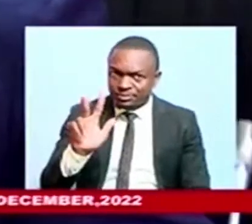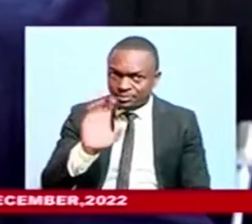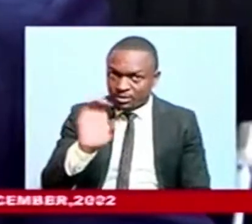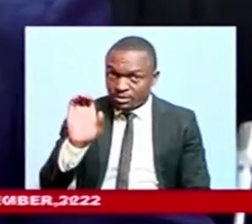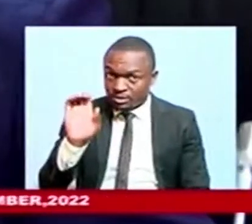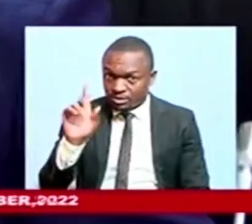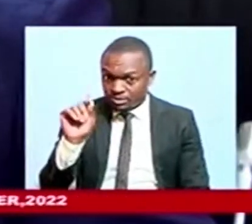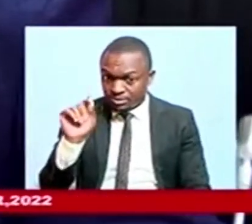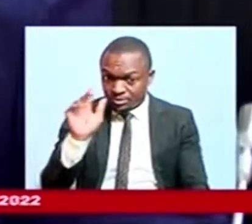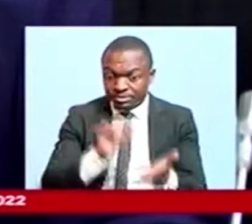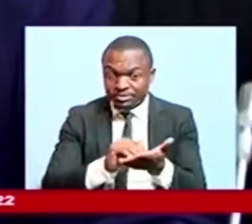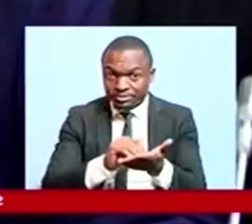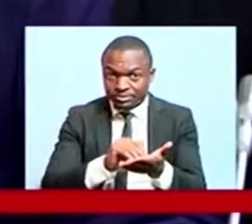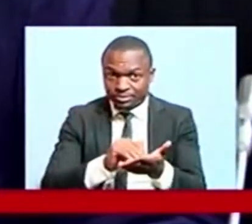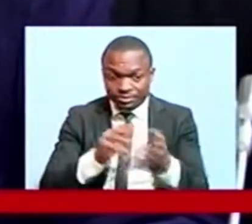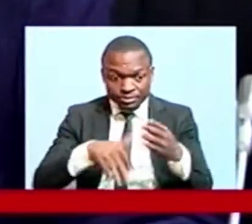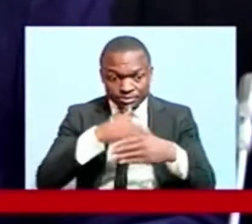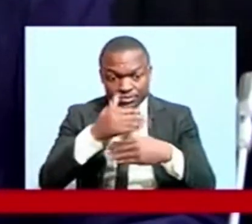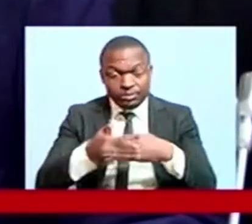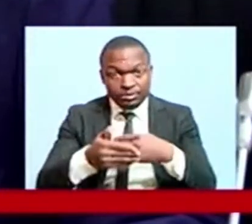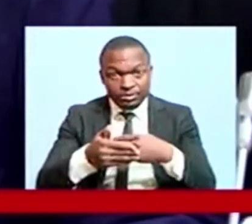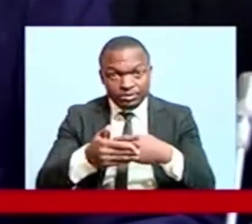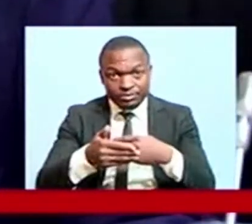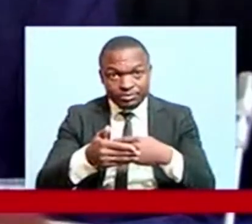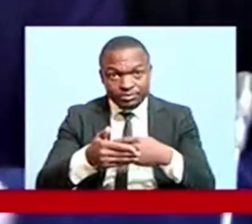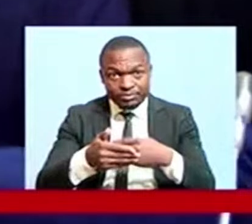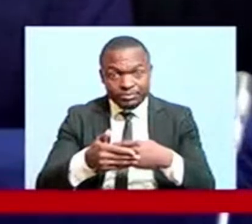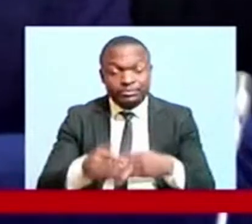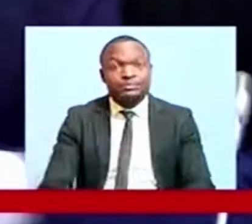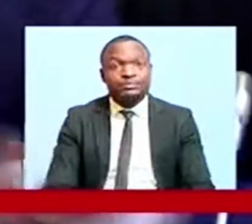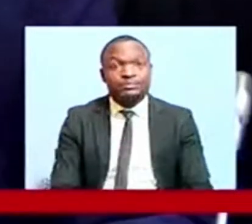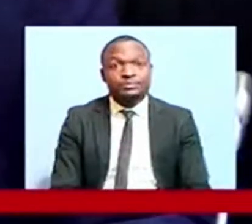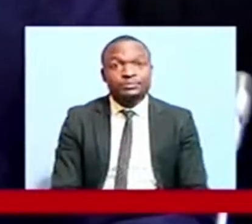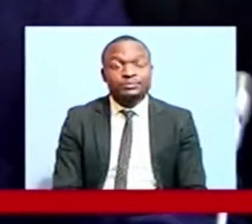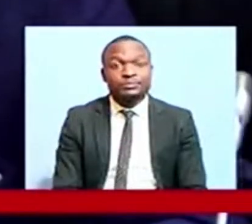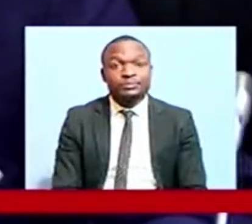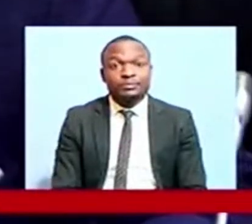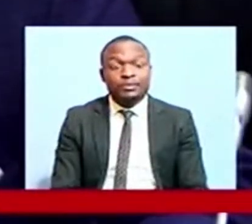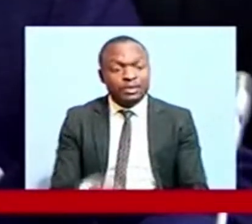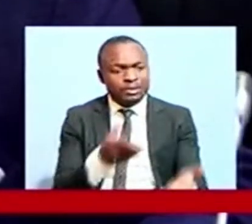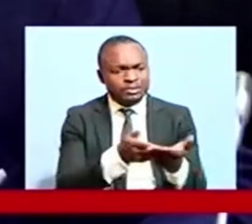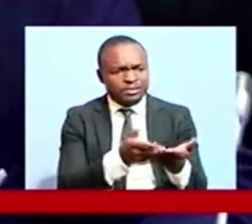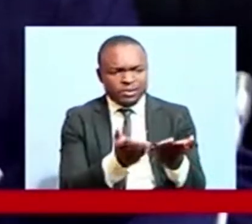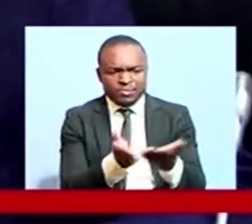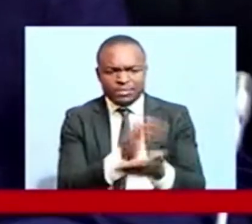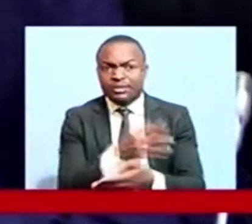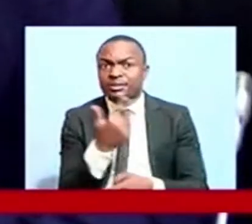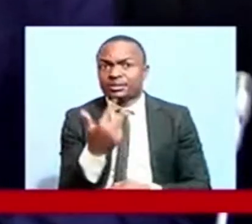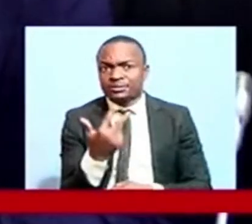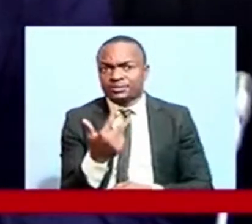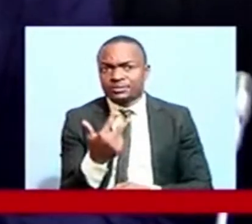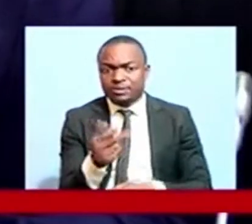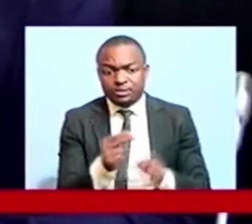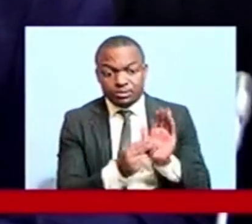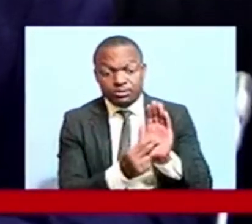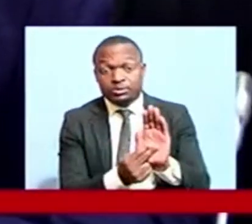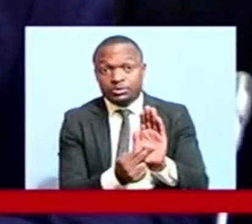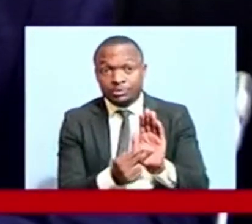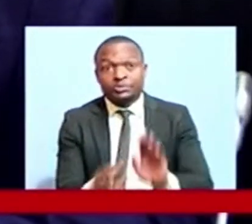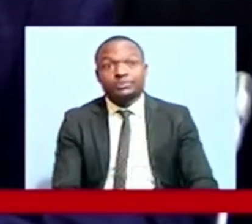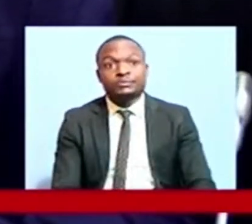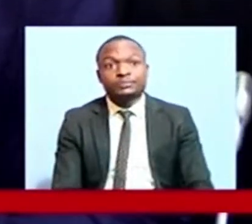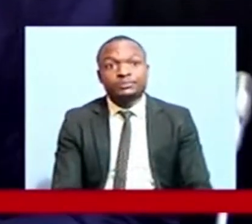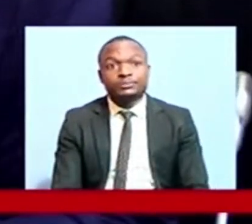120,000 out of No. is it this one on page 3 which is showing